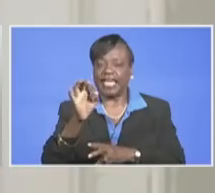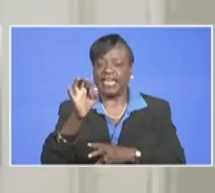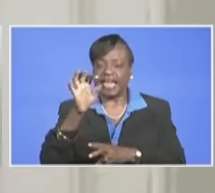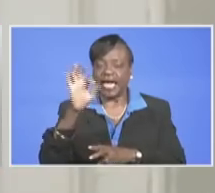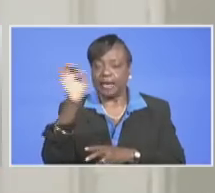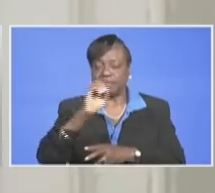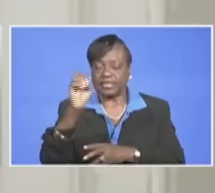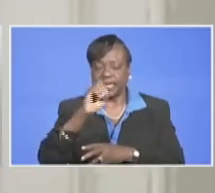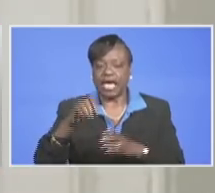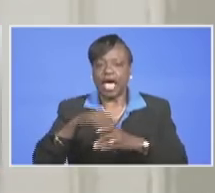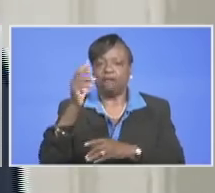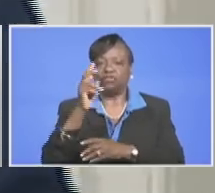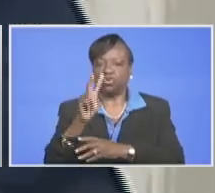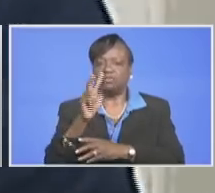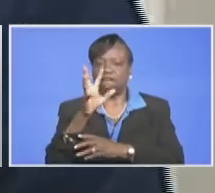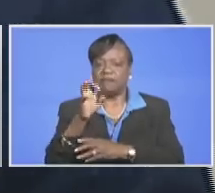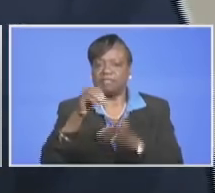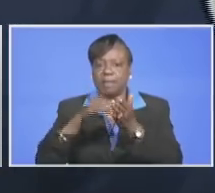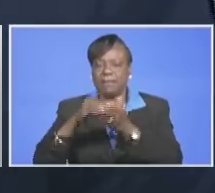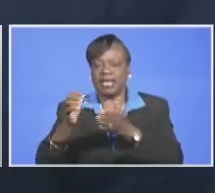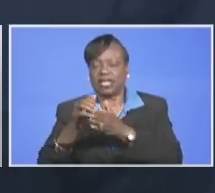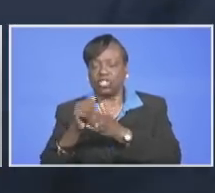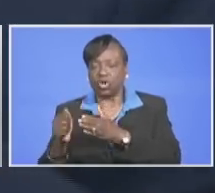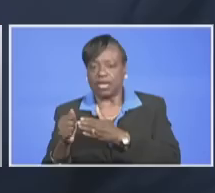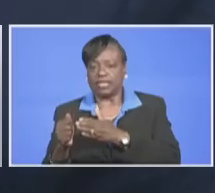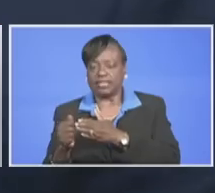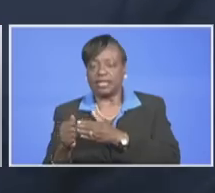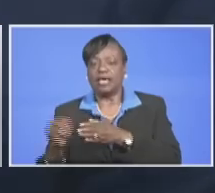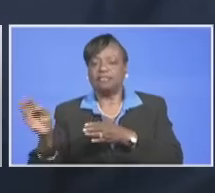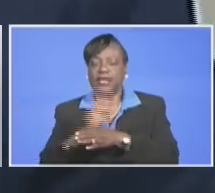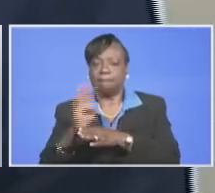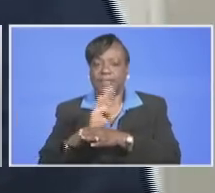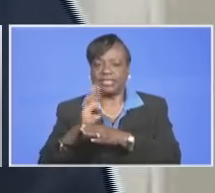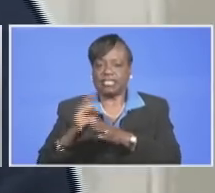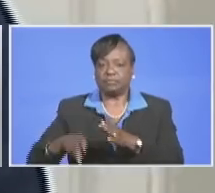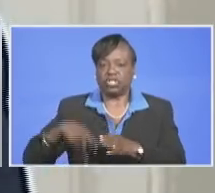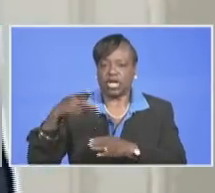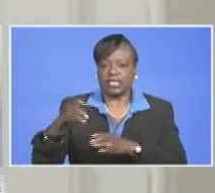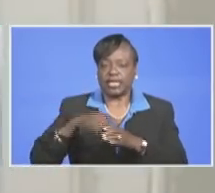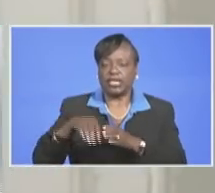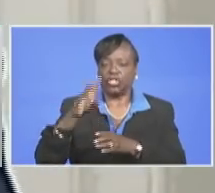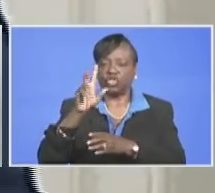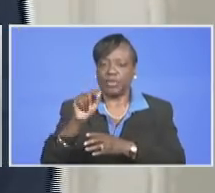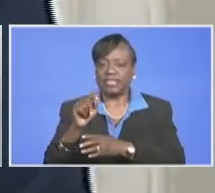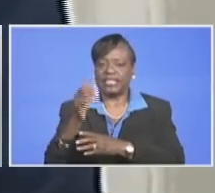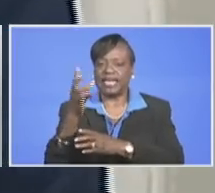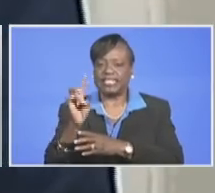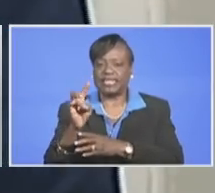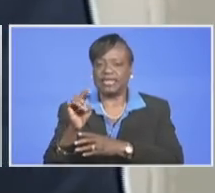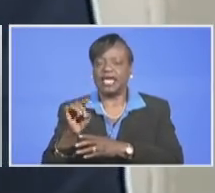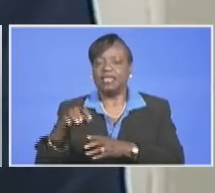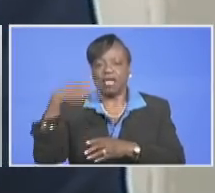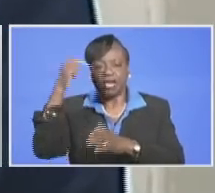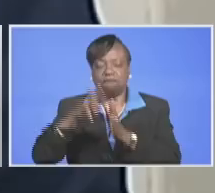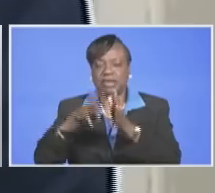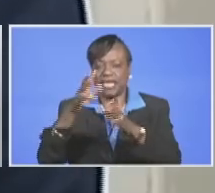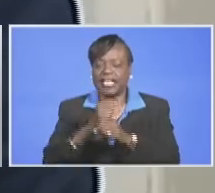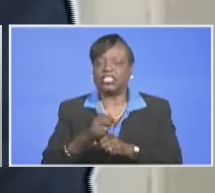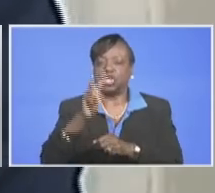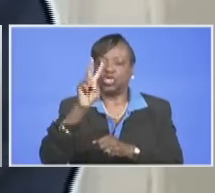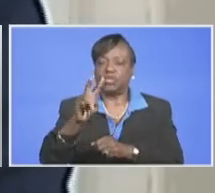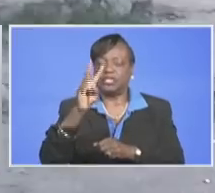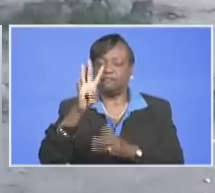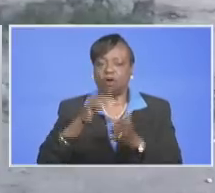on the $215 million that the domestic gaming business is projected to earn in 2018, the government gets $24 million and